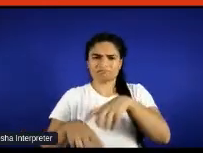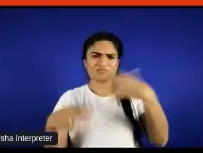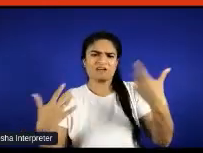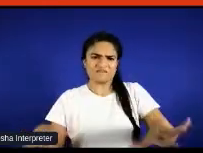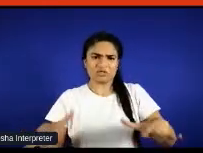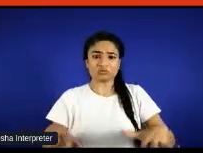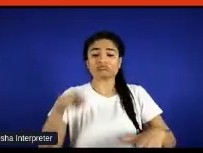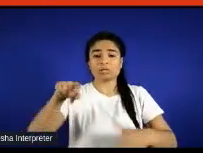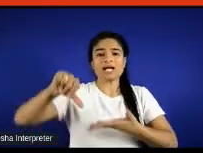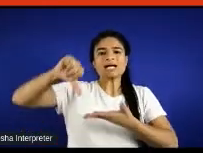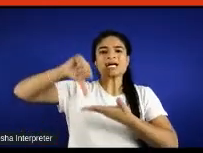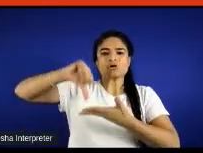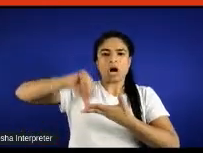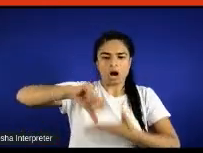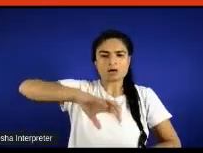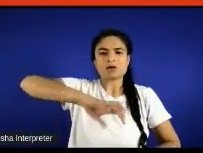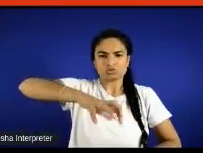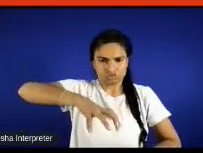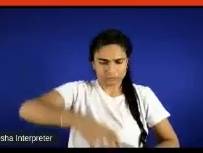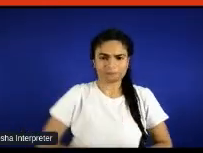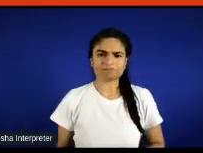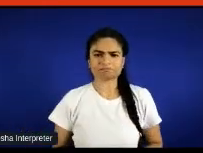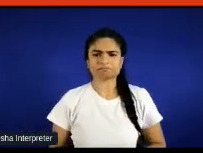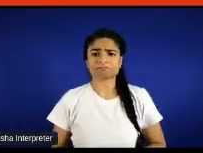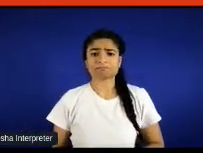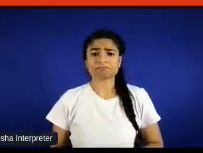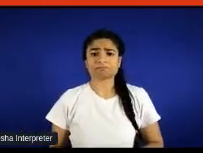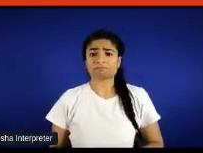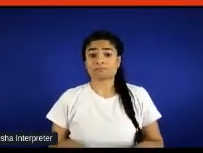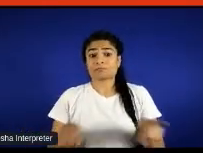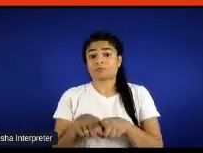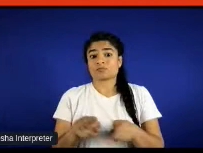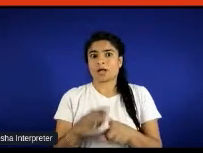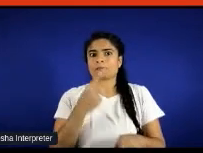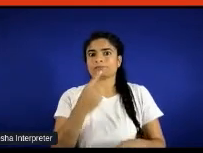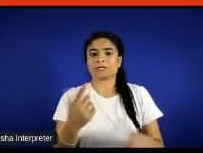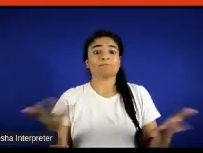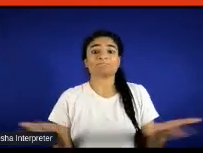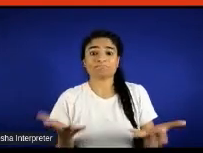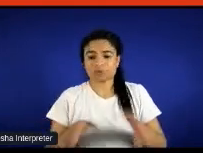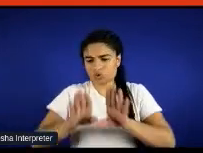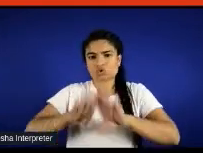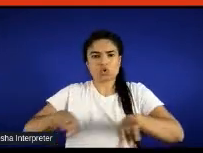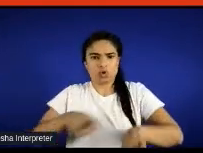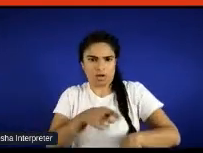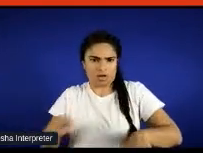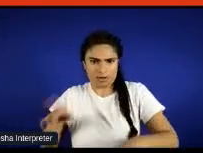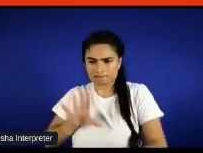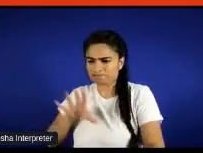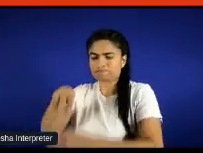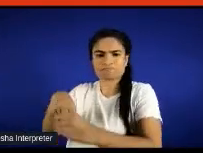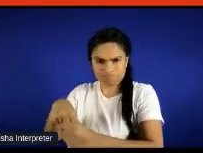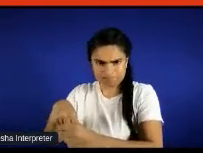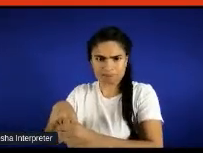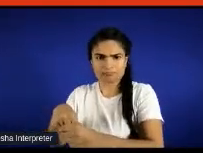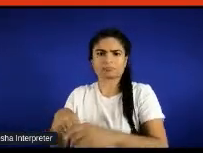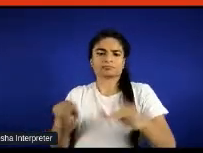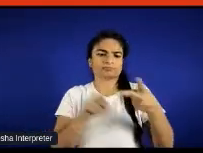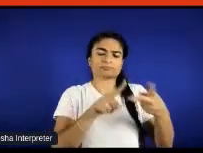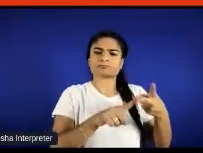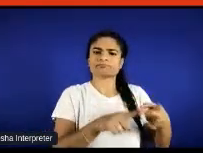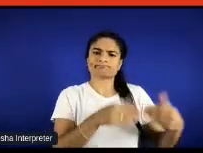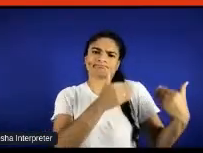said, on the child participation in accountability mechanism or CRM mechanism, as well as